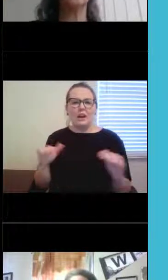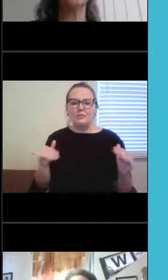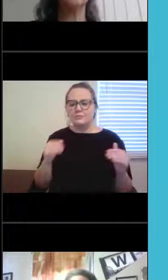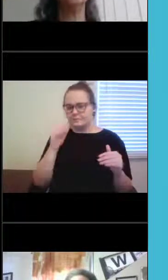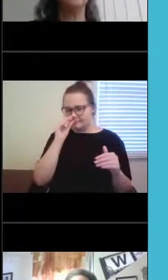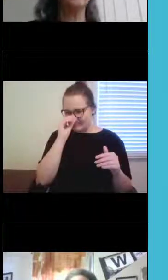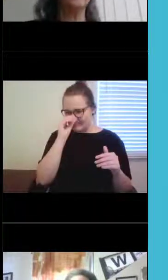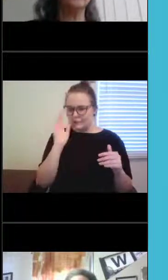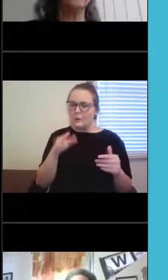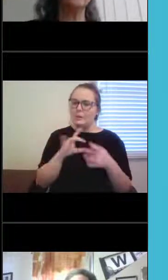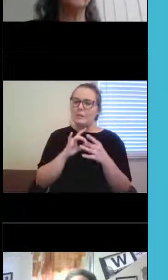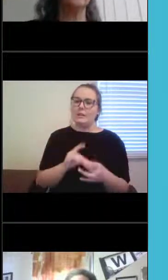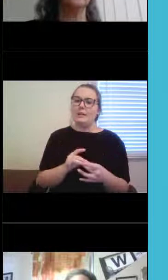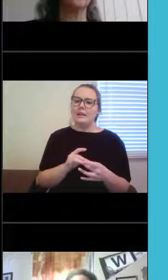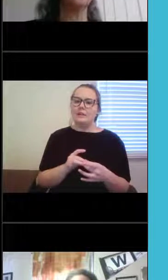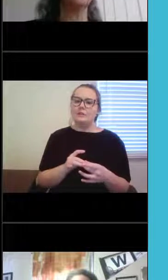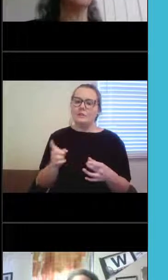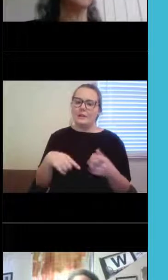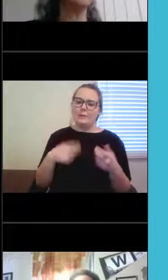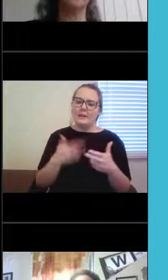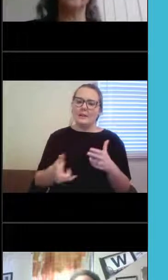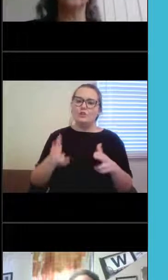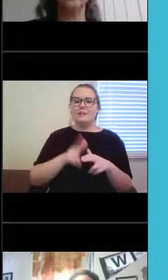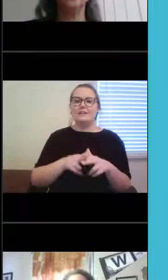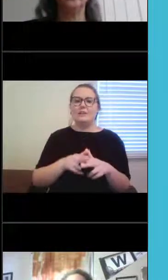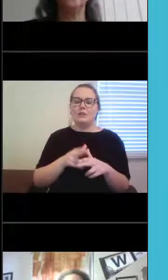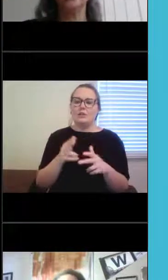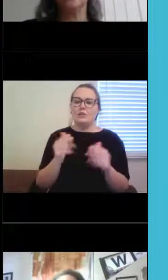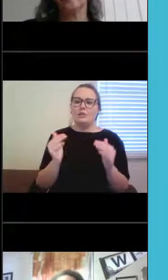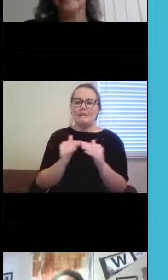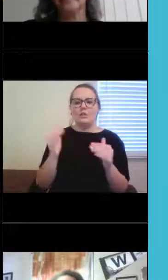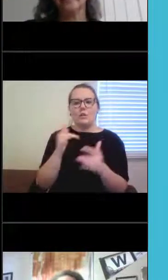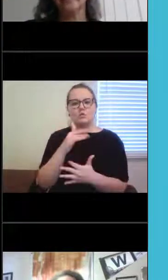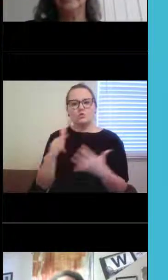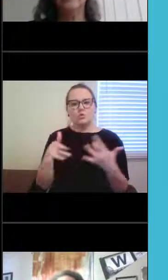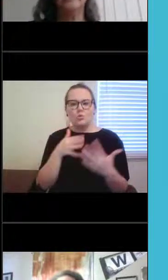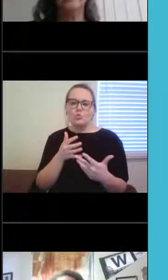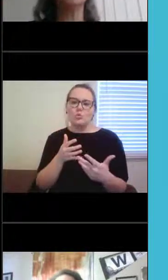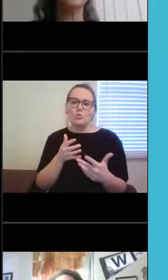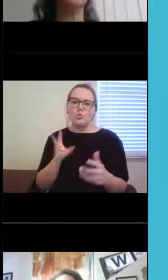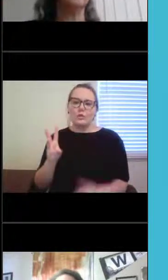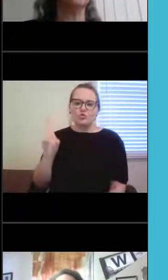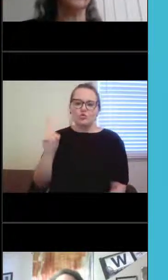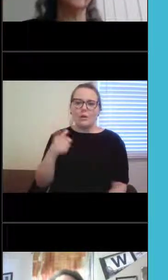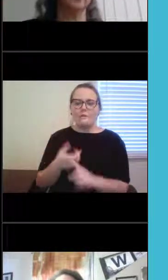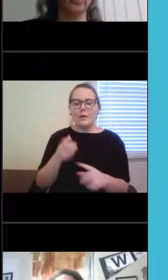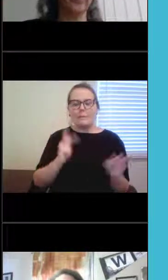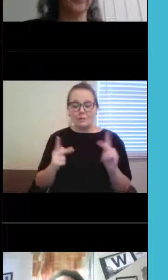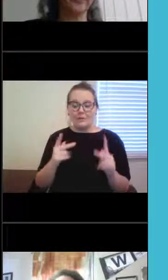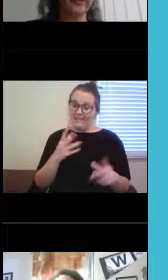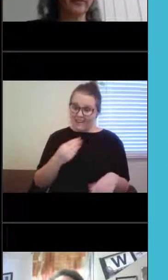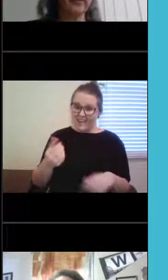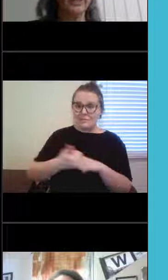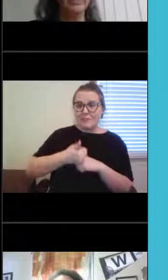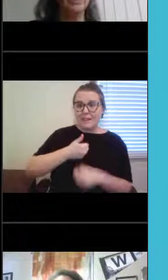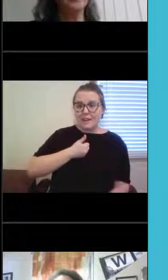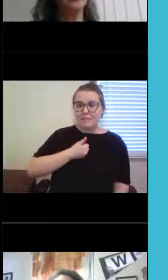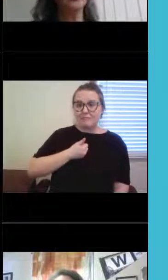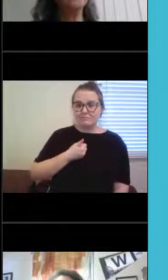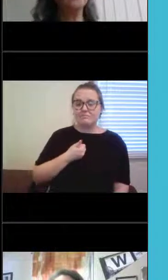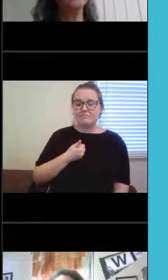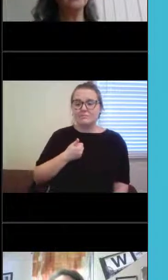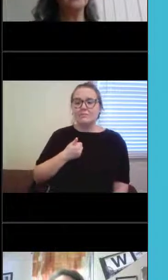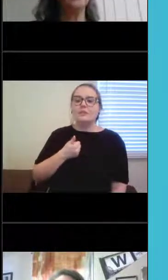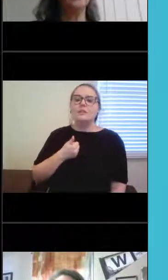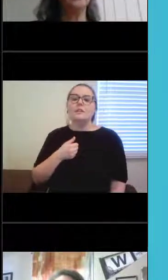survivors increasing their level of social withdrawal from other people, not surprisingly, and blaming themselves more. They